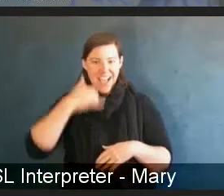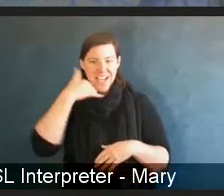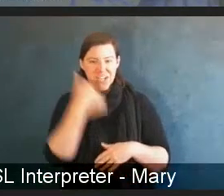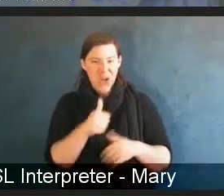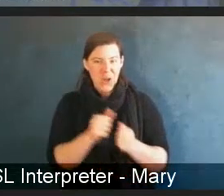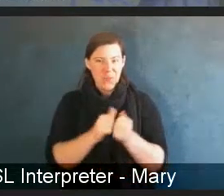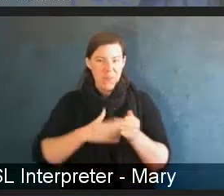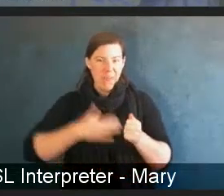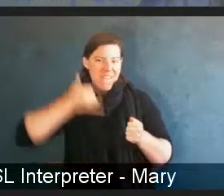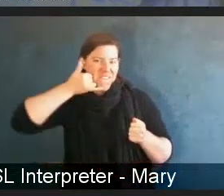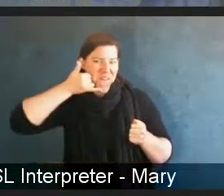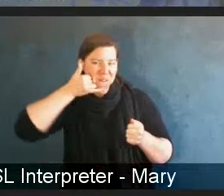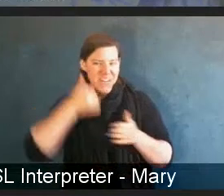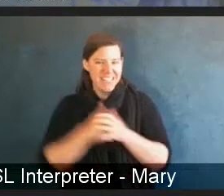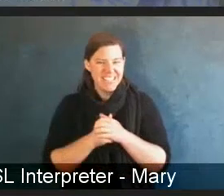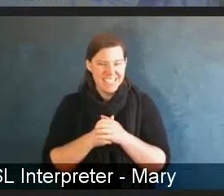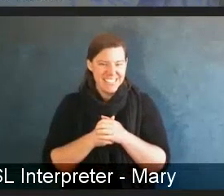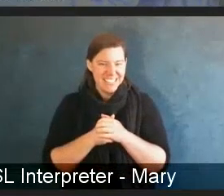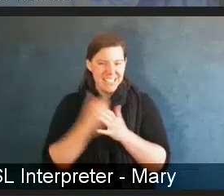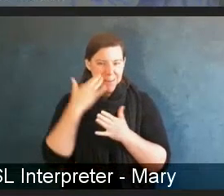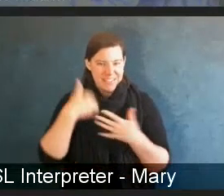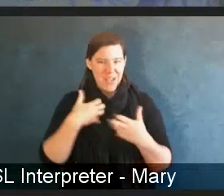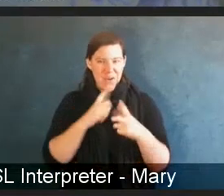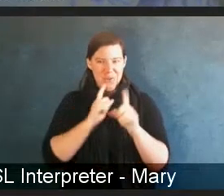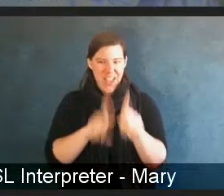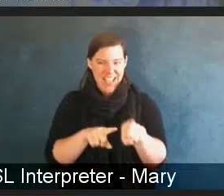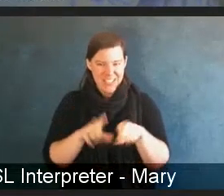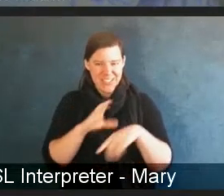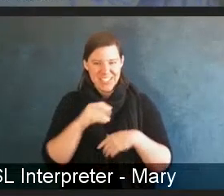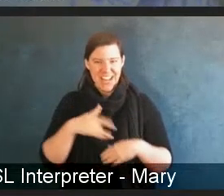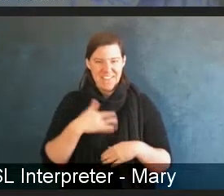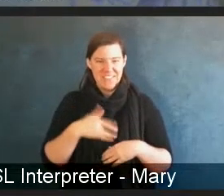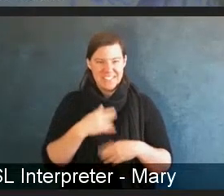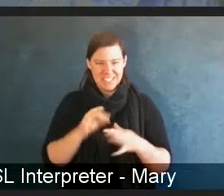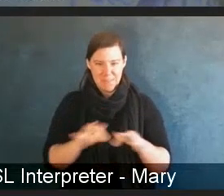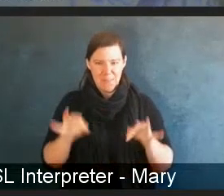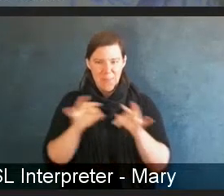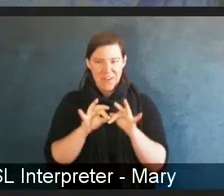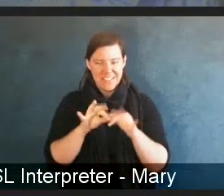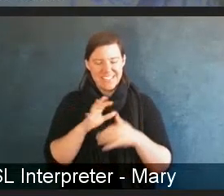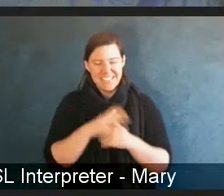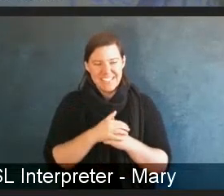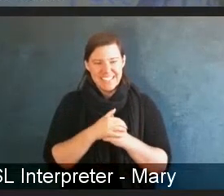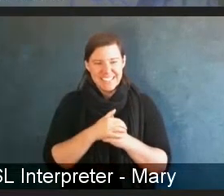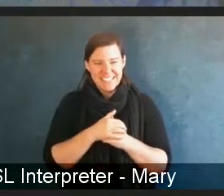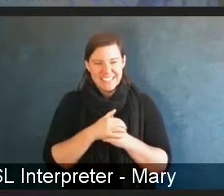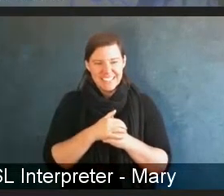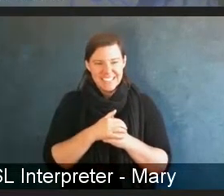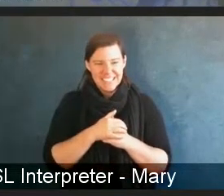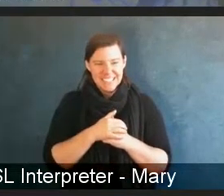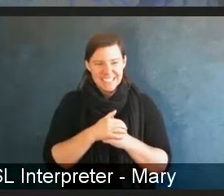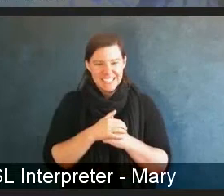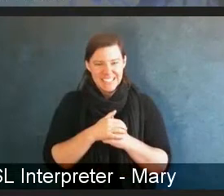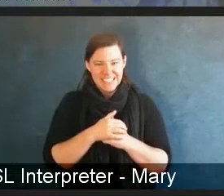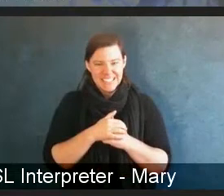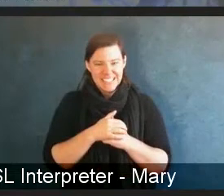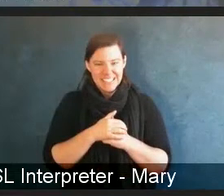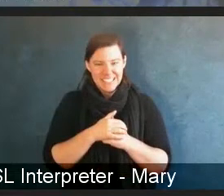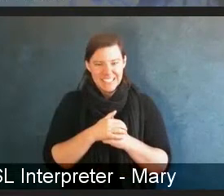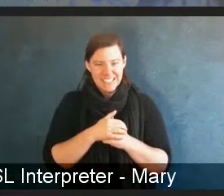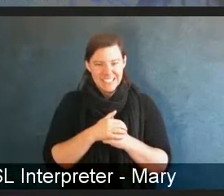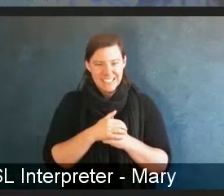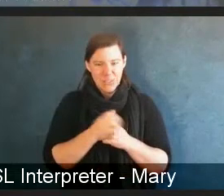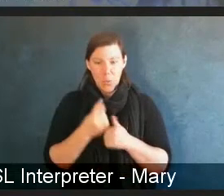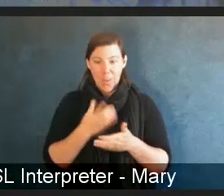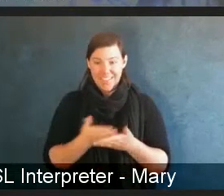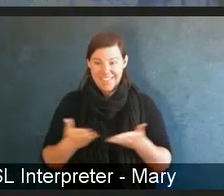Great. Because I do want to answer this question, and I think it's just a very important one. And one of the things that really excited